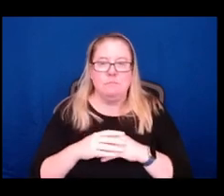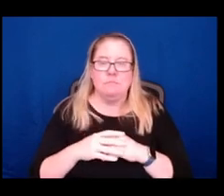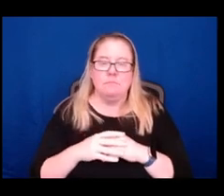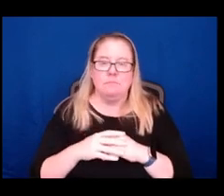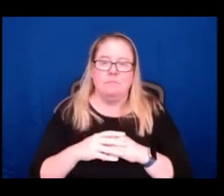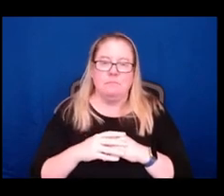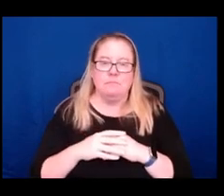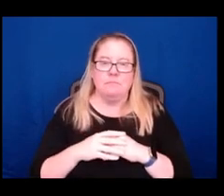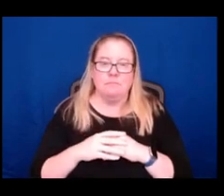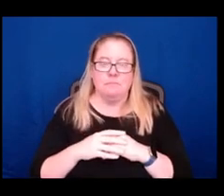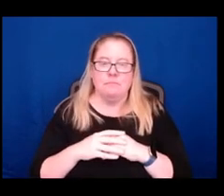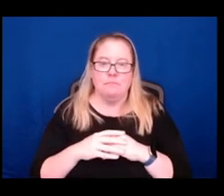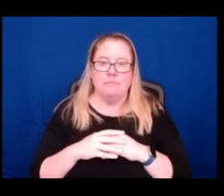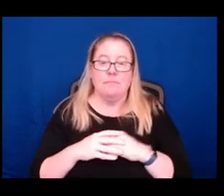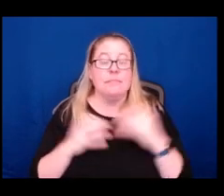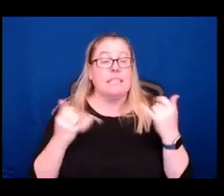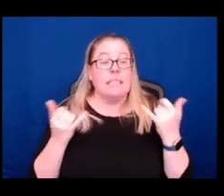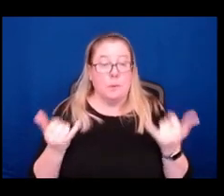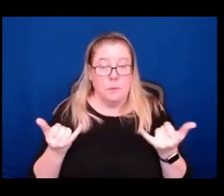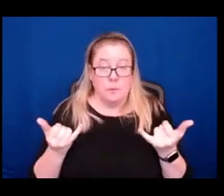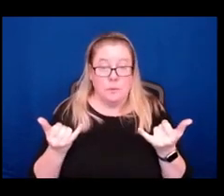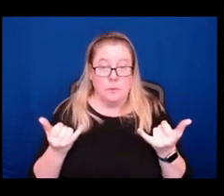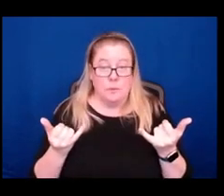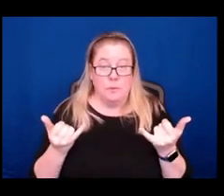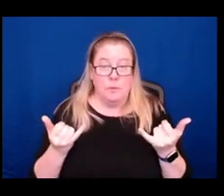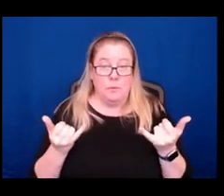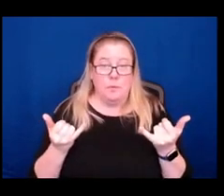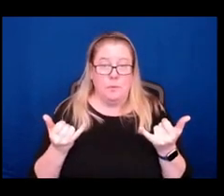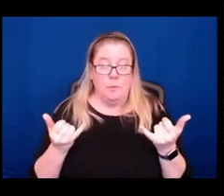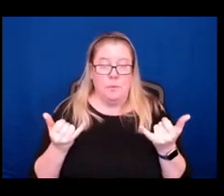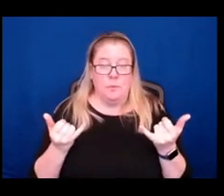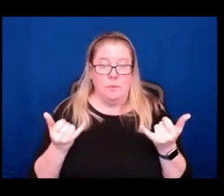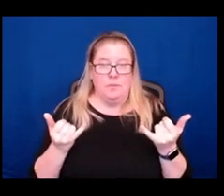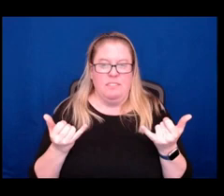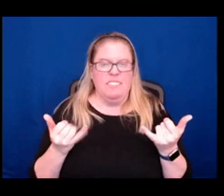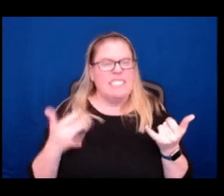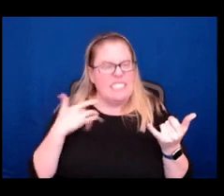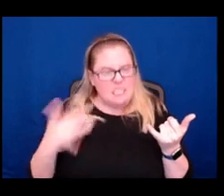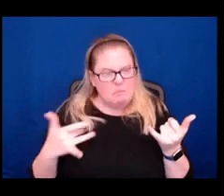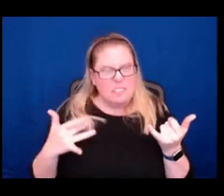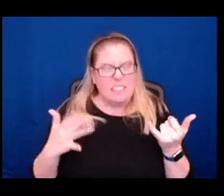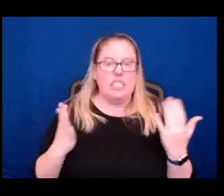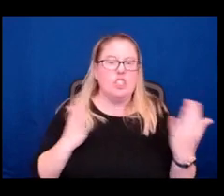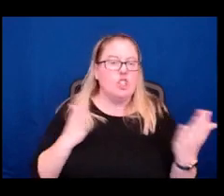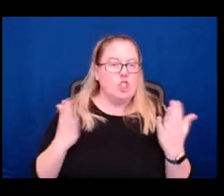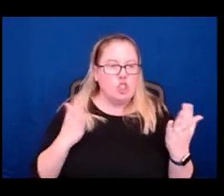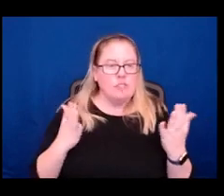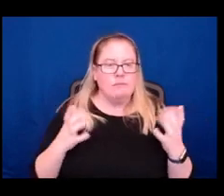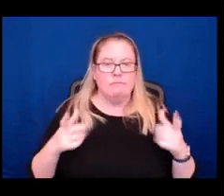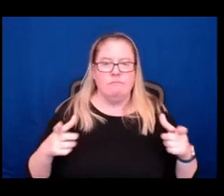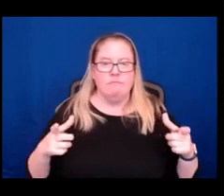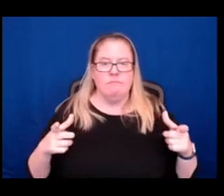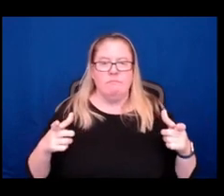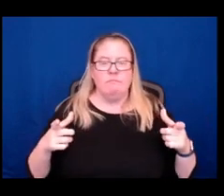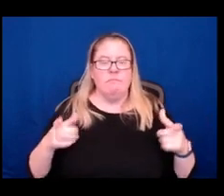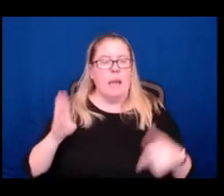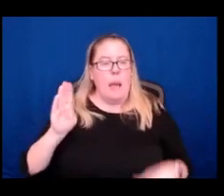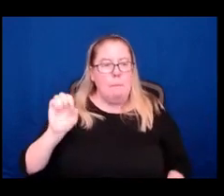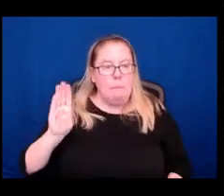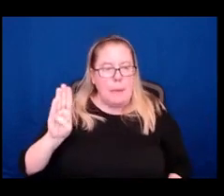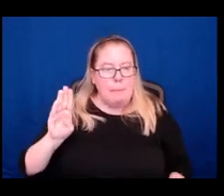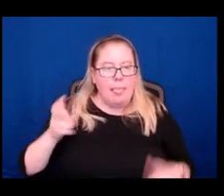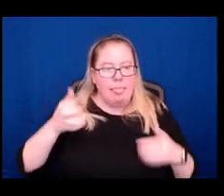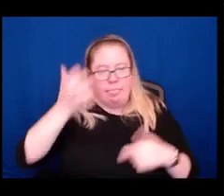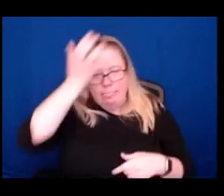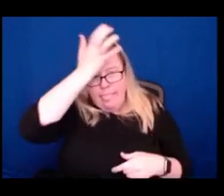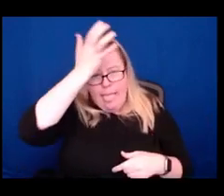Now, how I would typically serve it may just be on a bib lettuce or a bed of